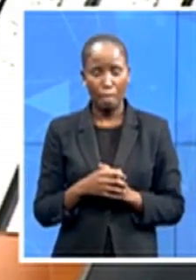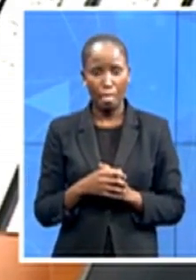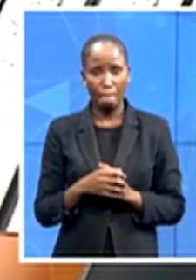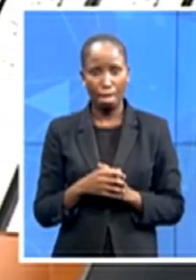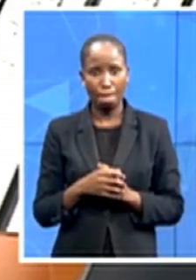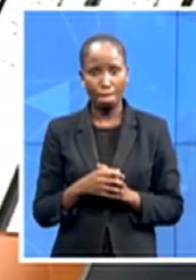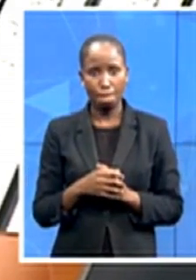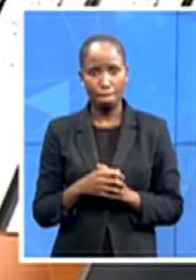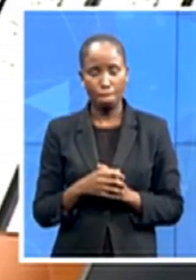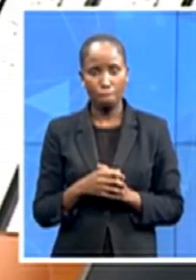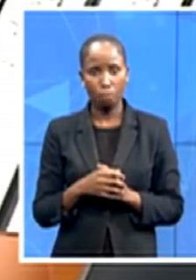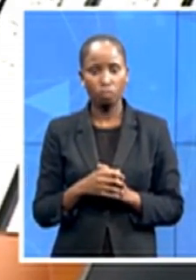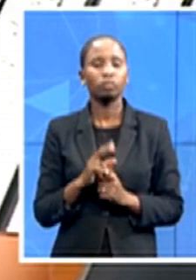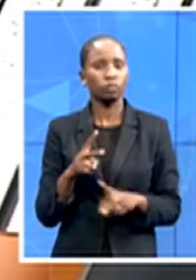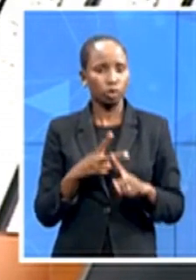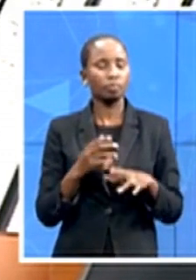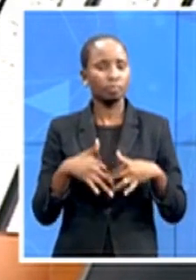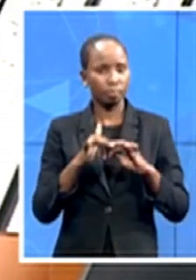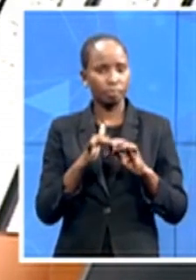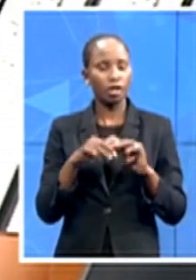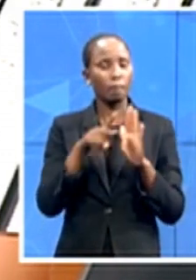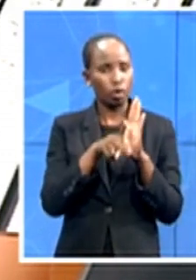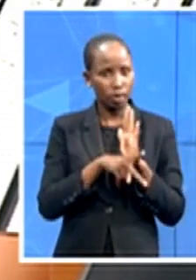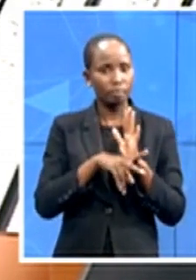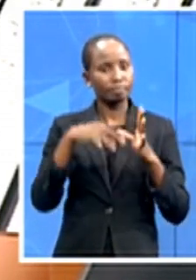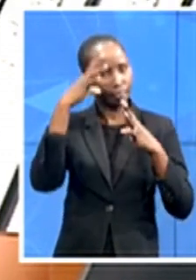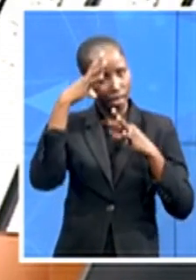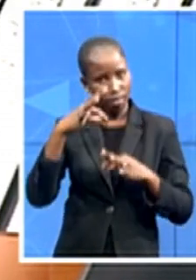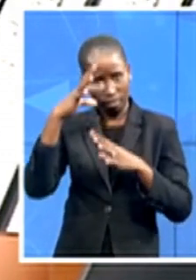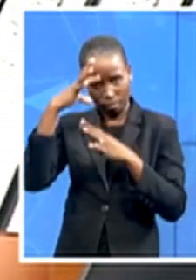address shortcomings and to reinforce oversight.